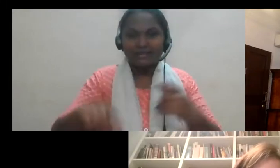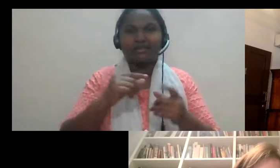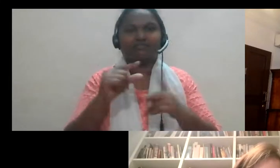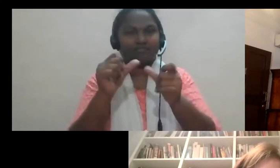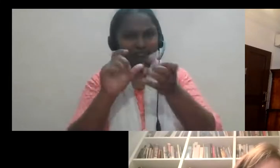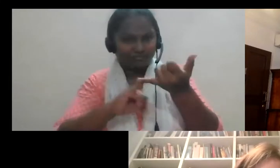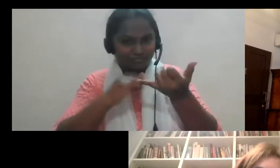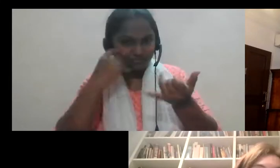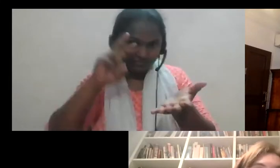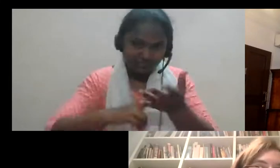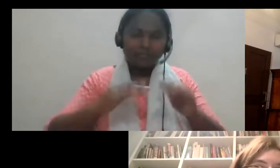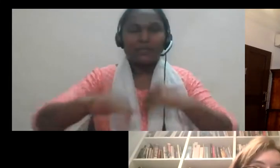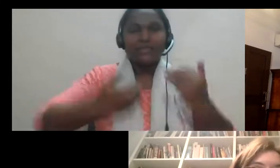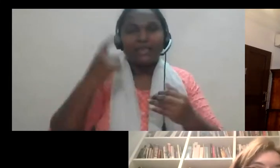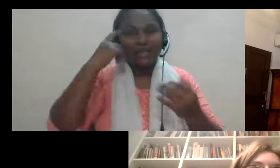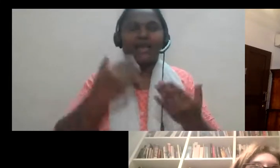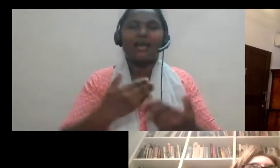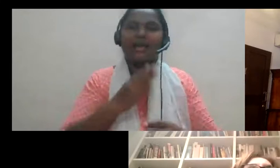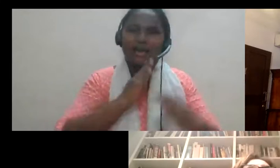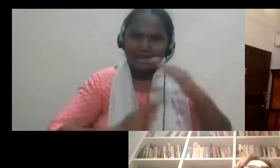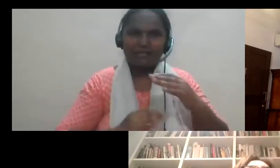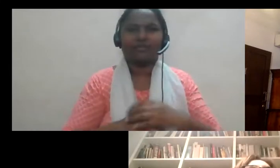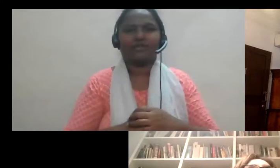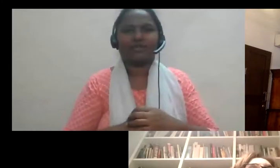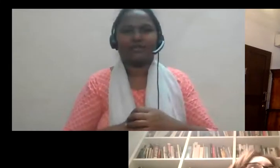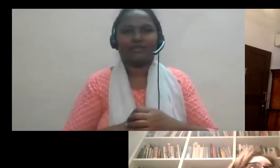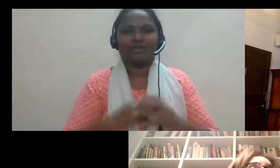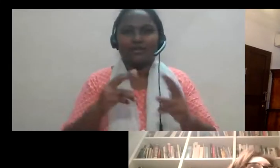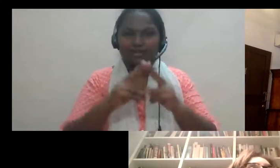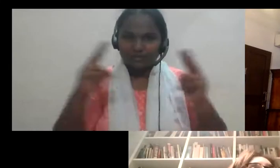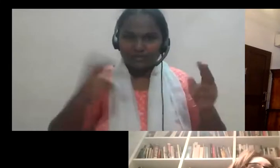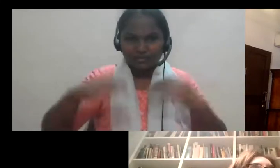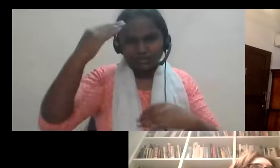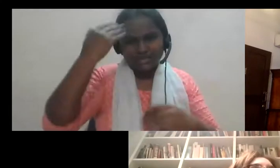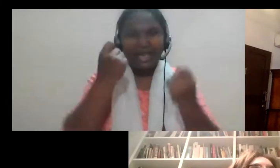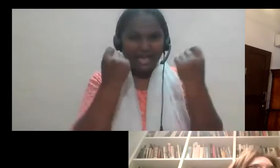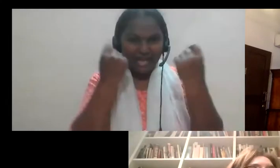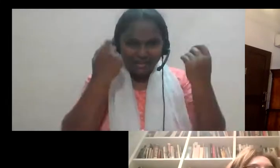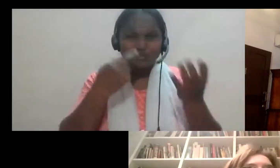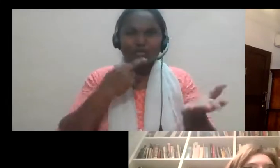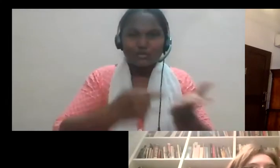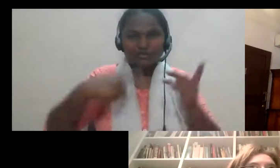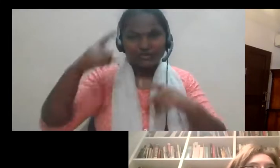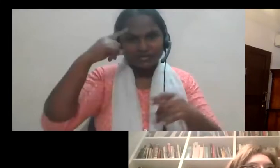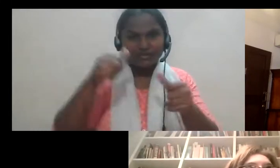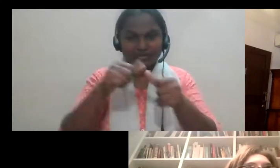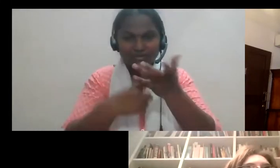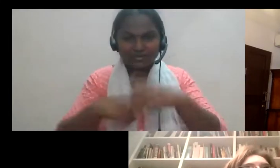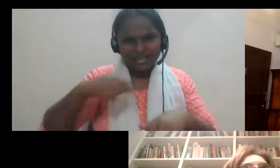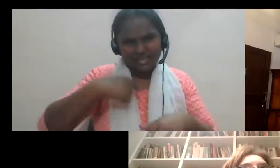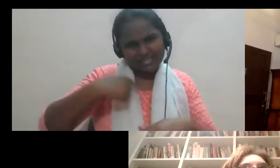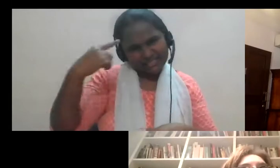passionate and humble, and that are very, you know, understand the true force of an artist. So I